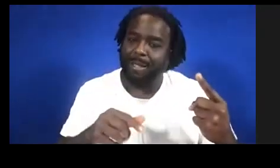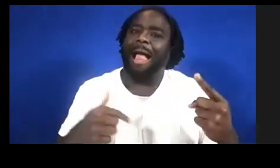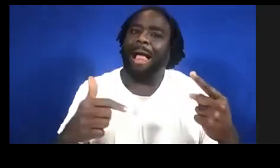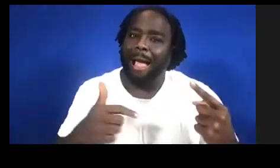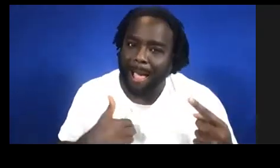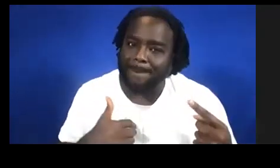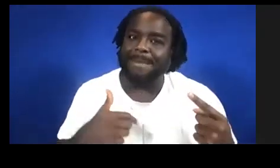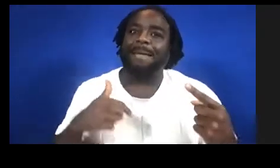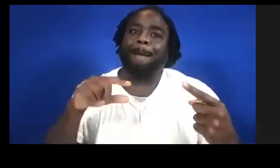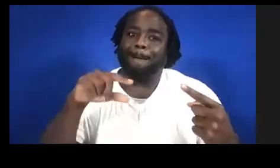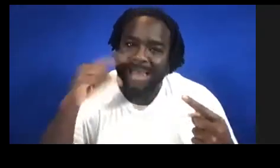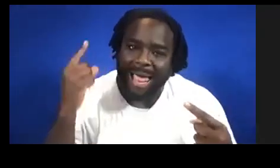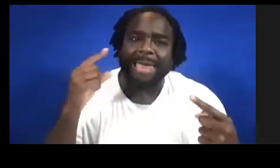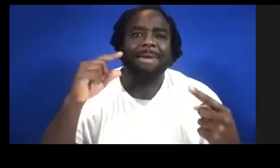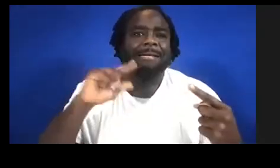Let me tell you something.